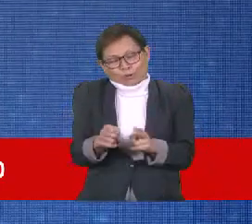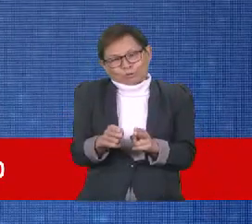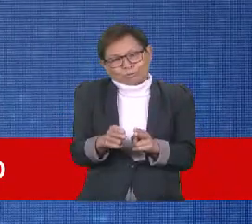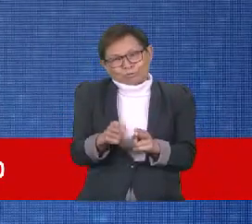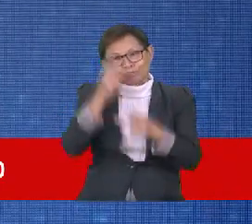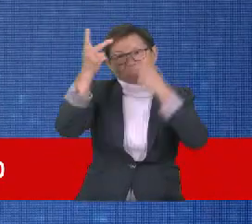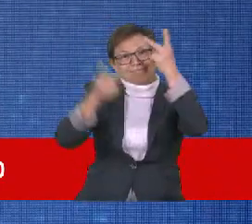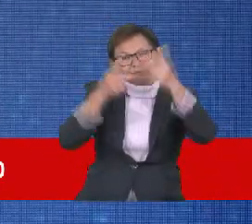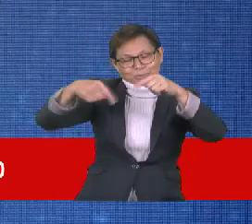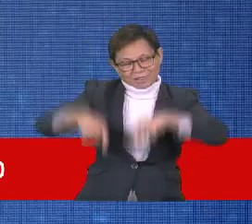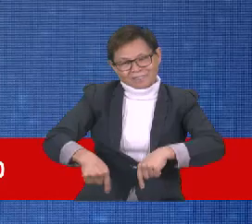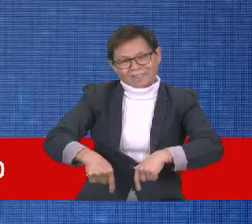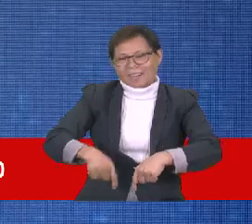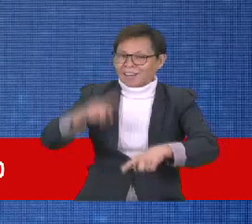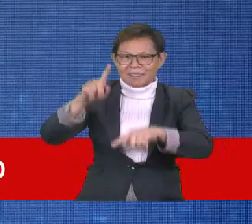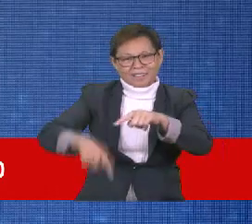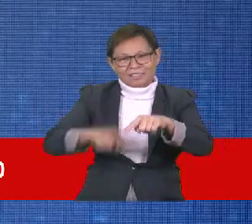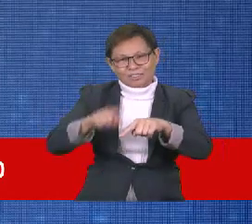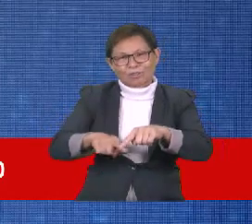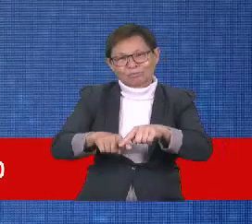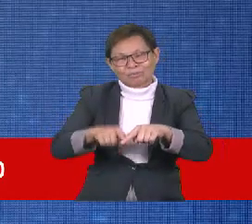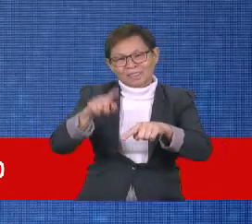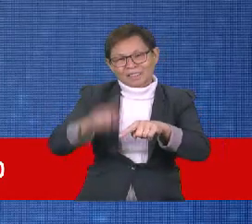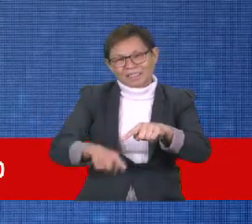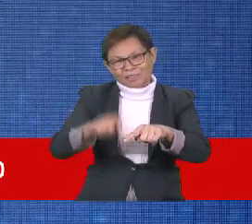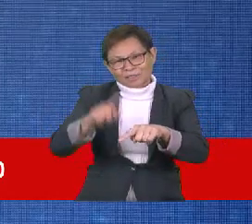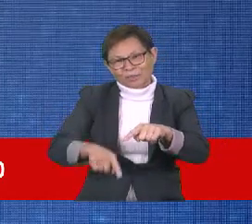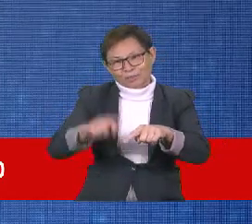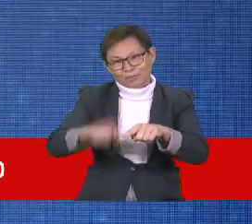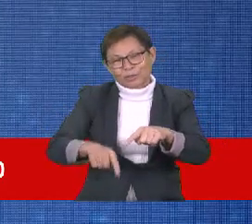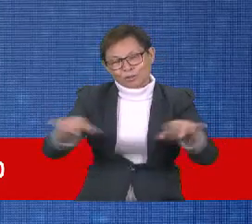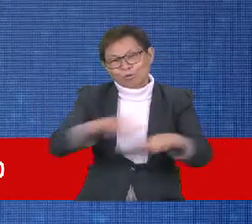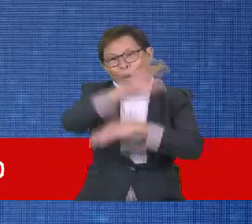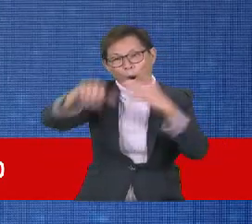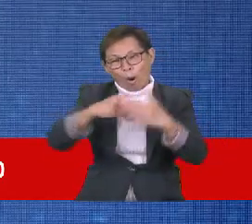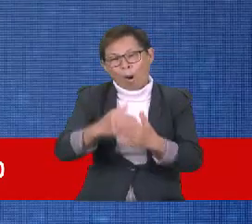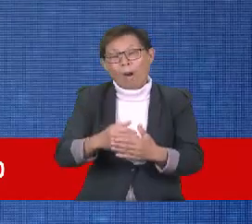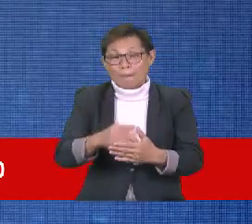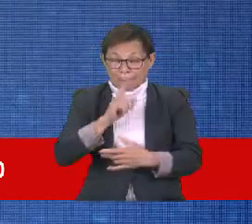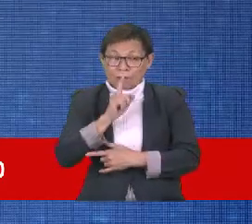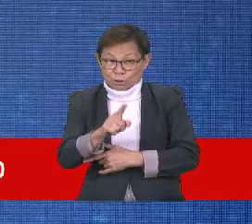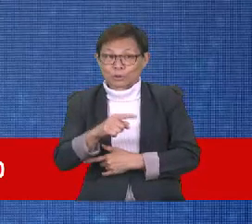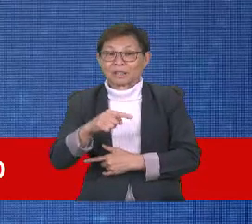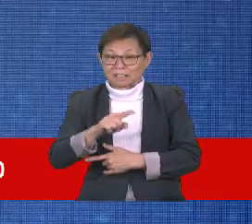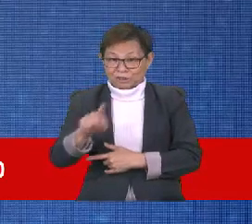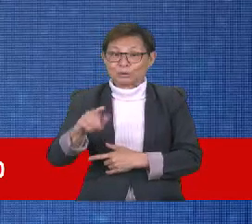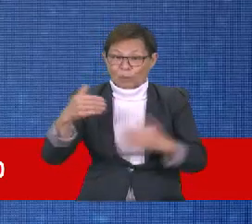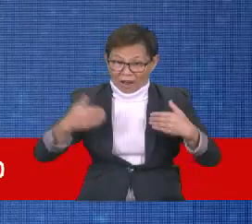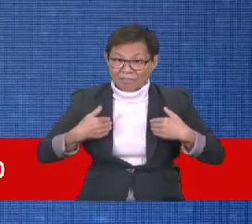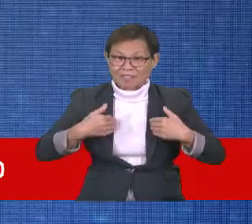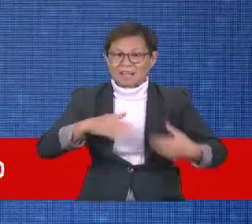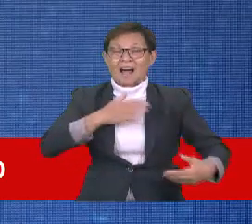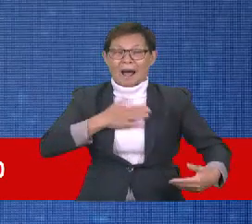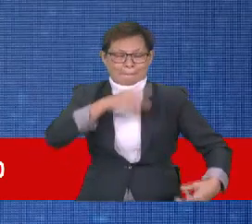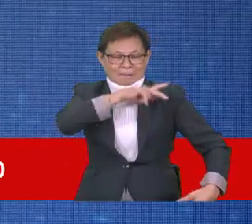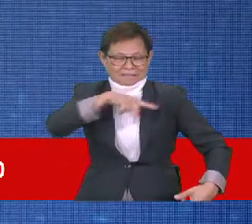meet all, but please be assured that you have in me,